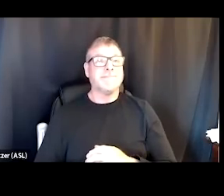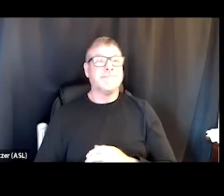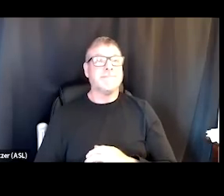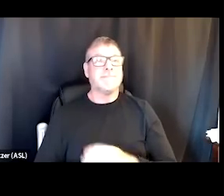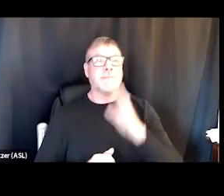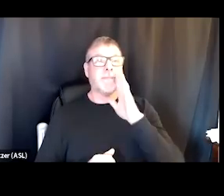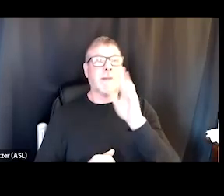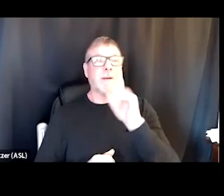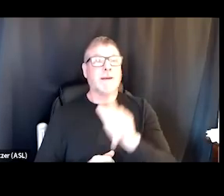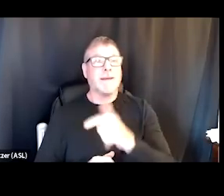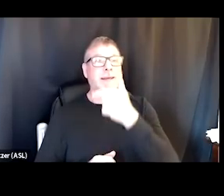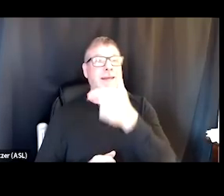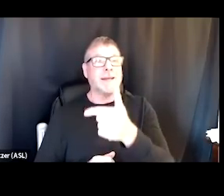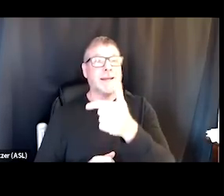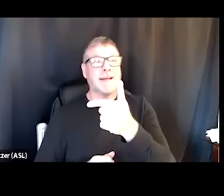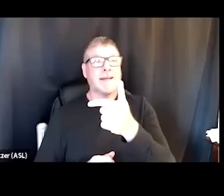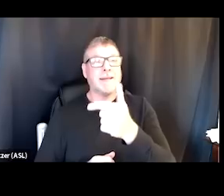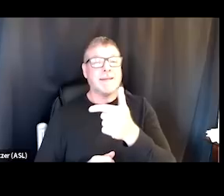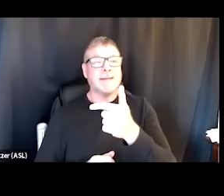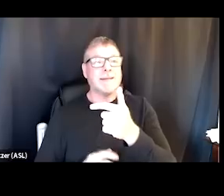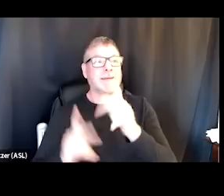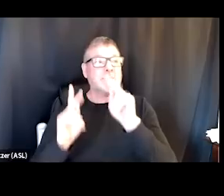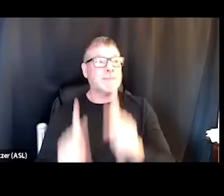We're gonna go with the next circle of city.